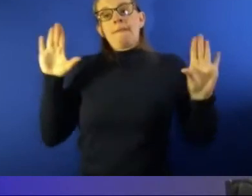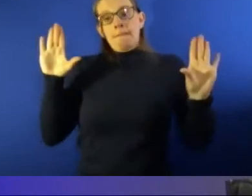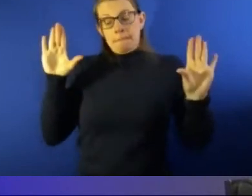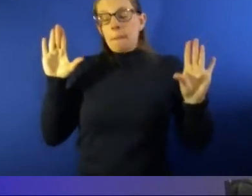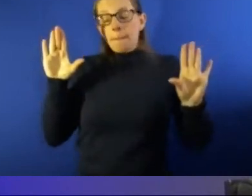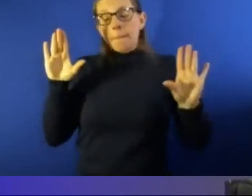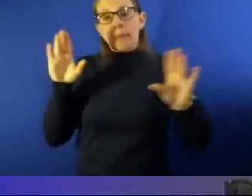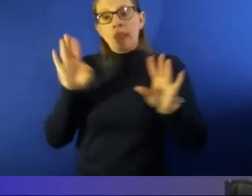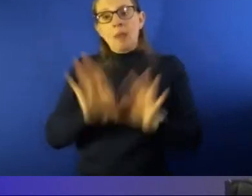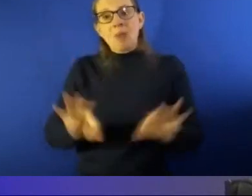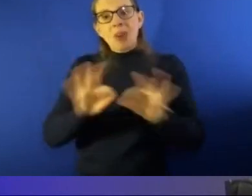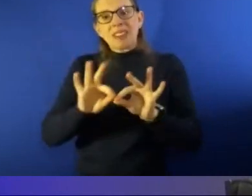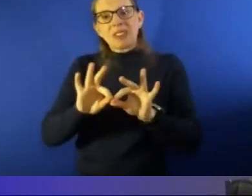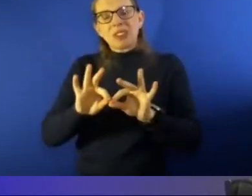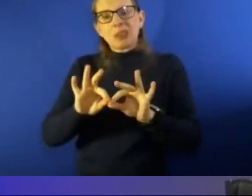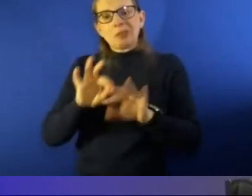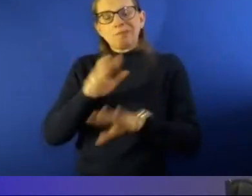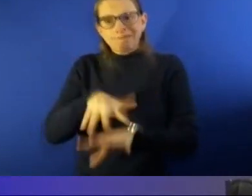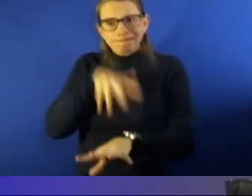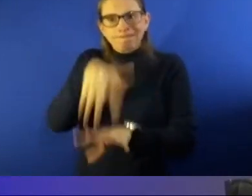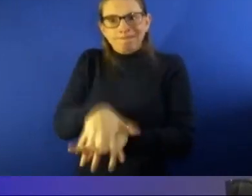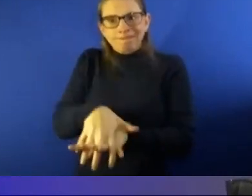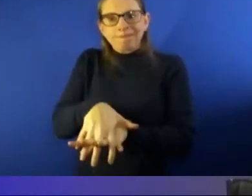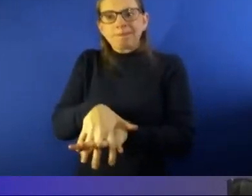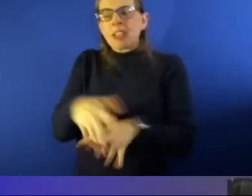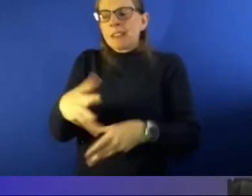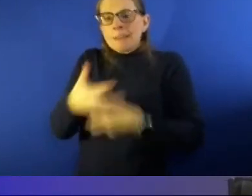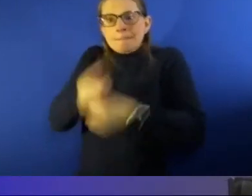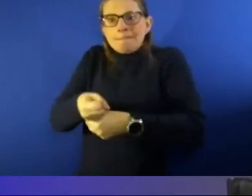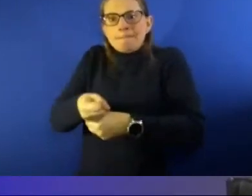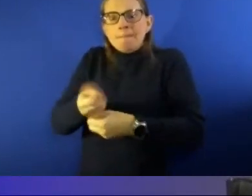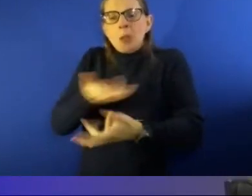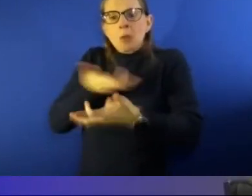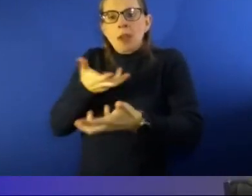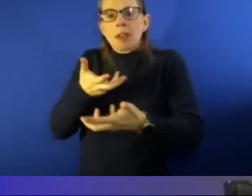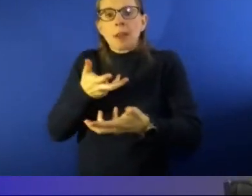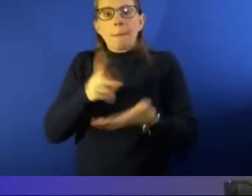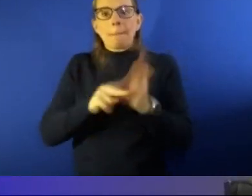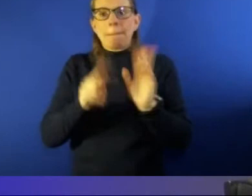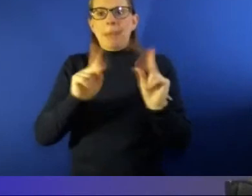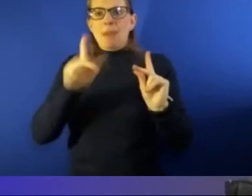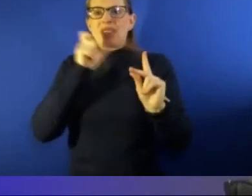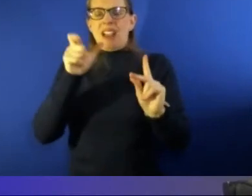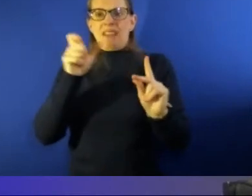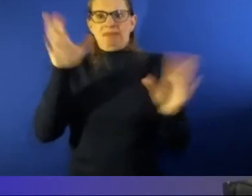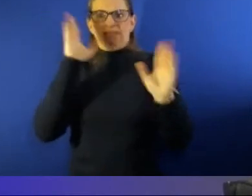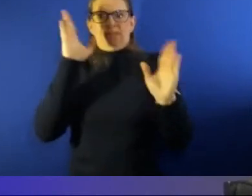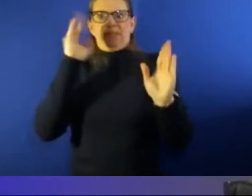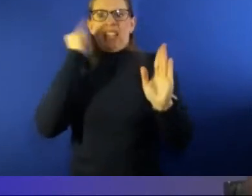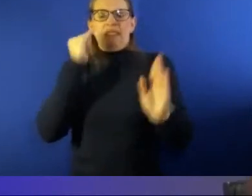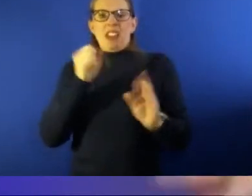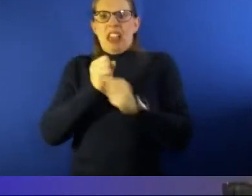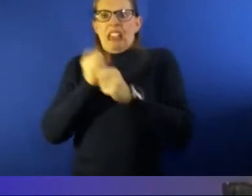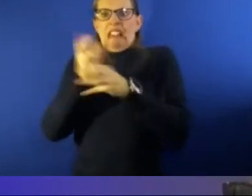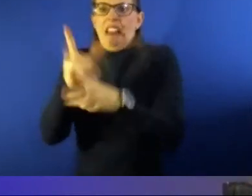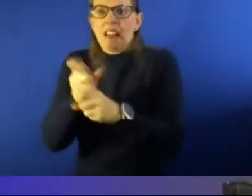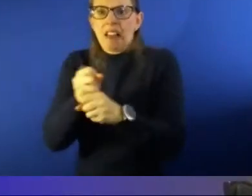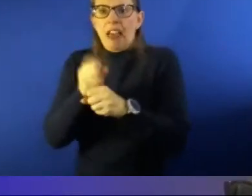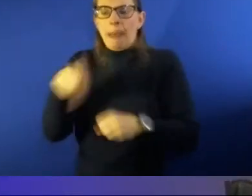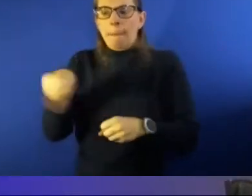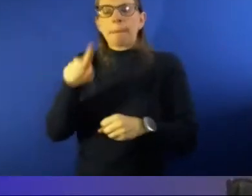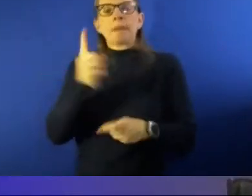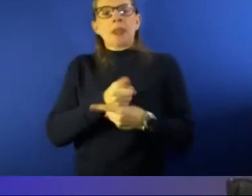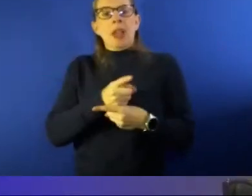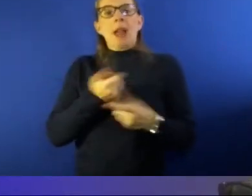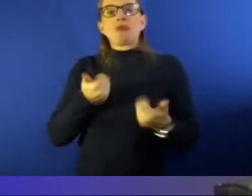trust, because people aren't going to listen to you if you're yelling at them. Right. And so I think that has been something that I've been really trying to remind my